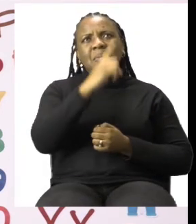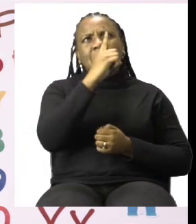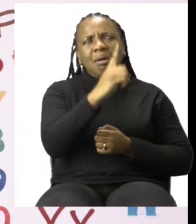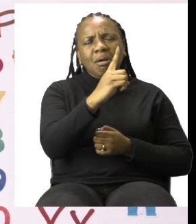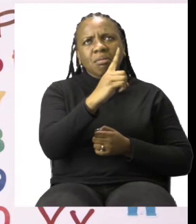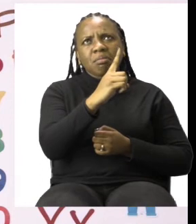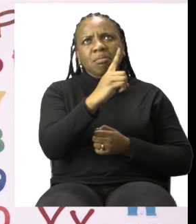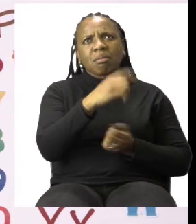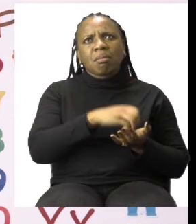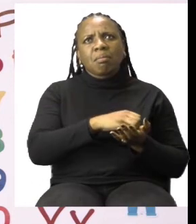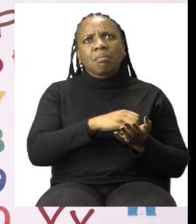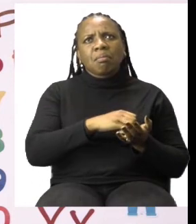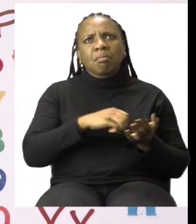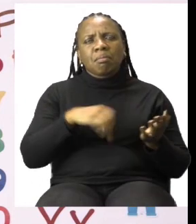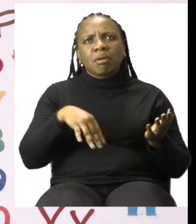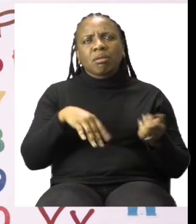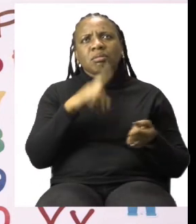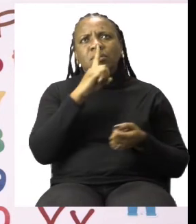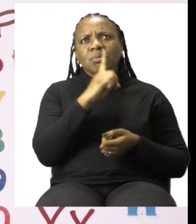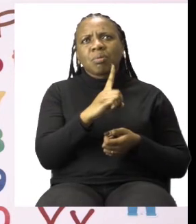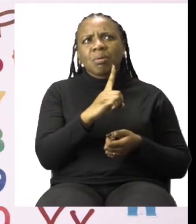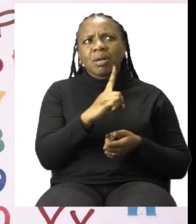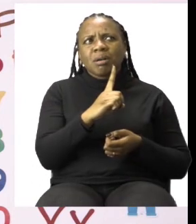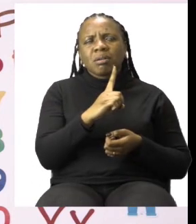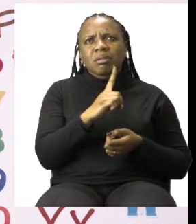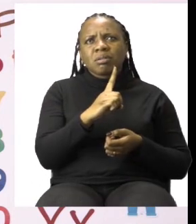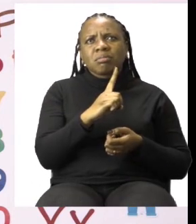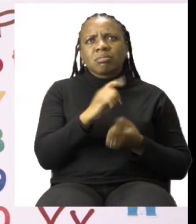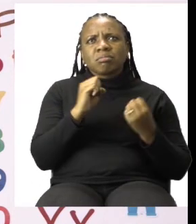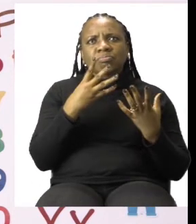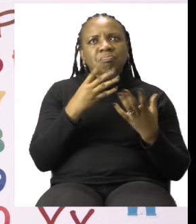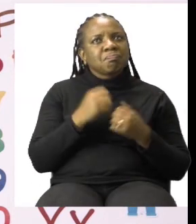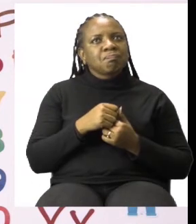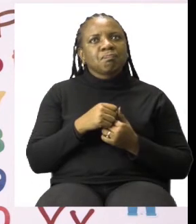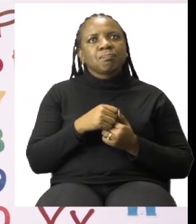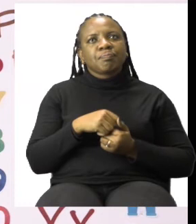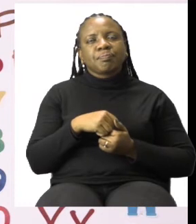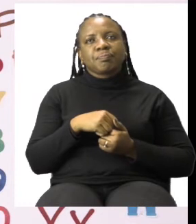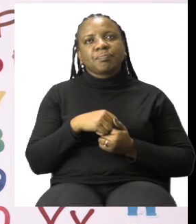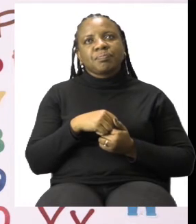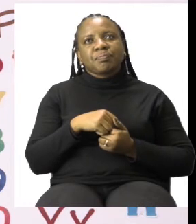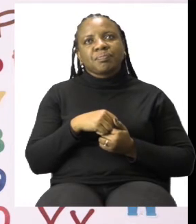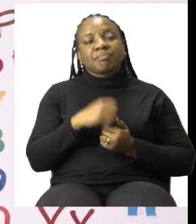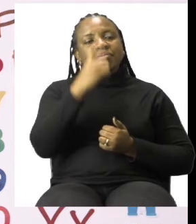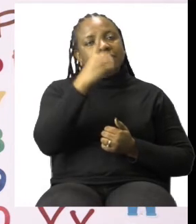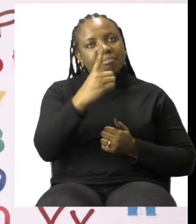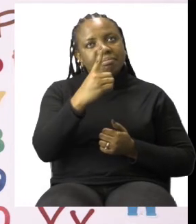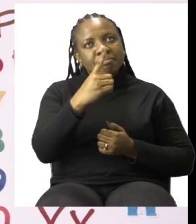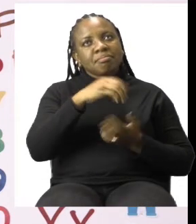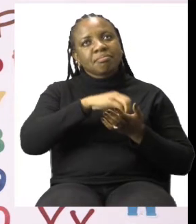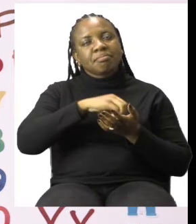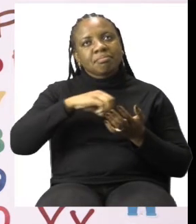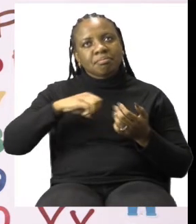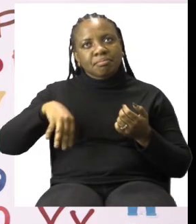11. Oh, not 11. 1, Teacher Mutsa. 1